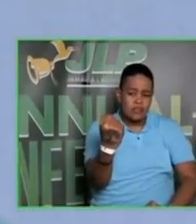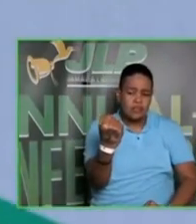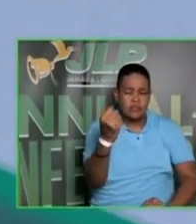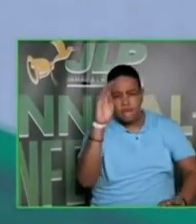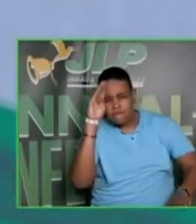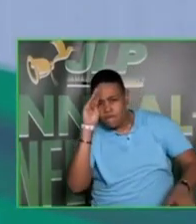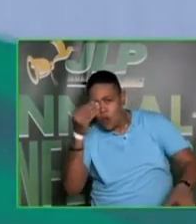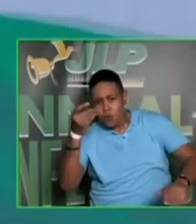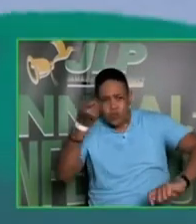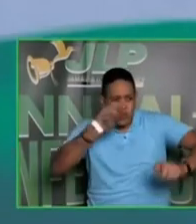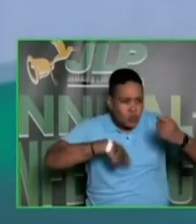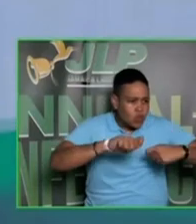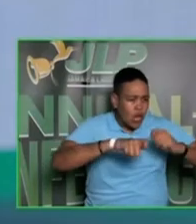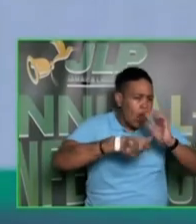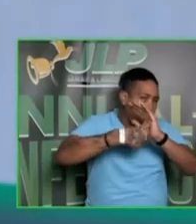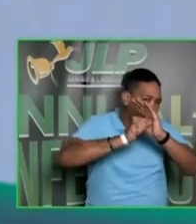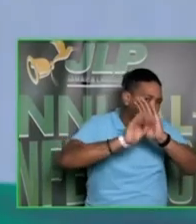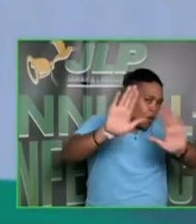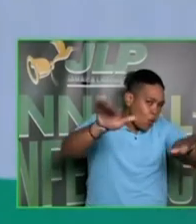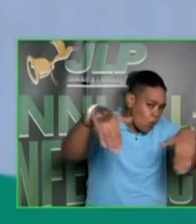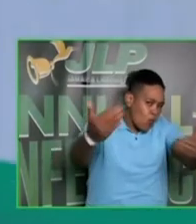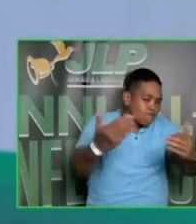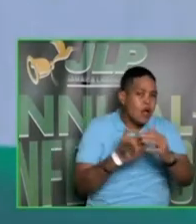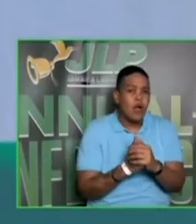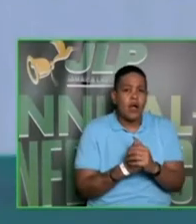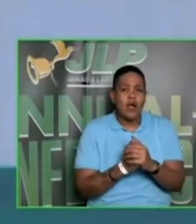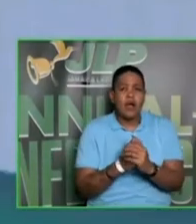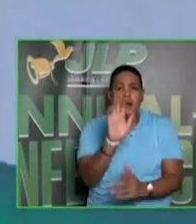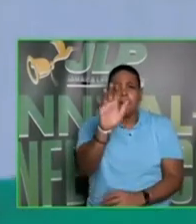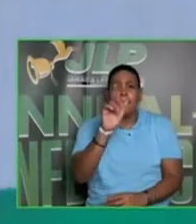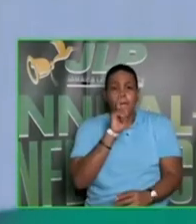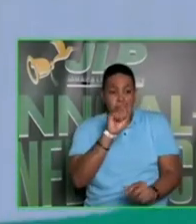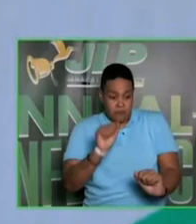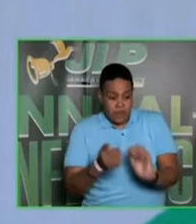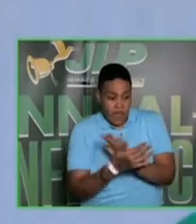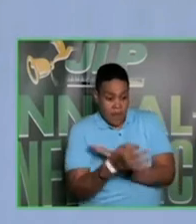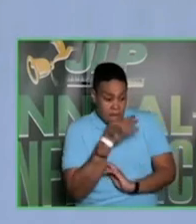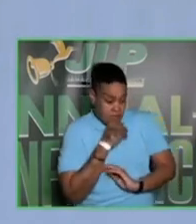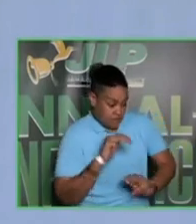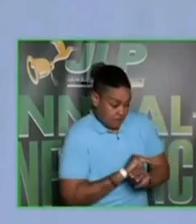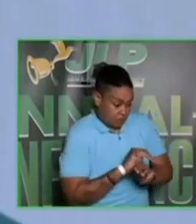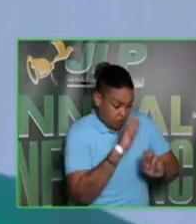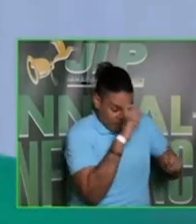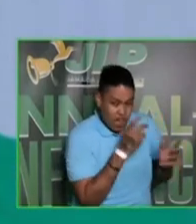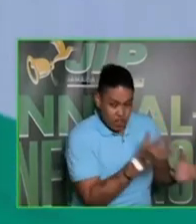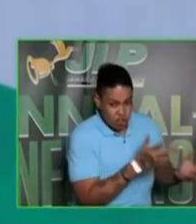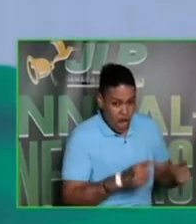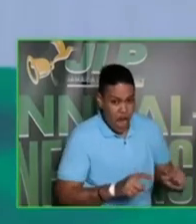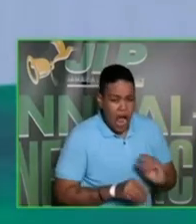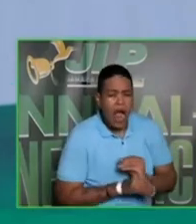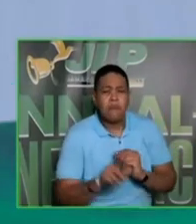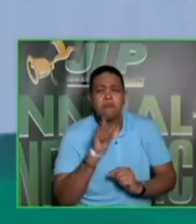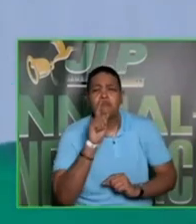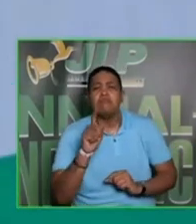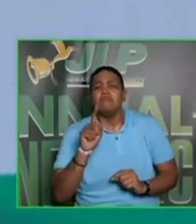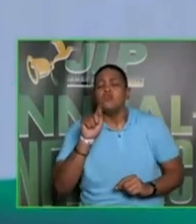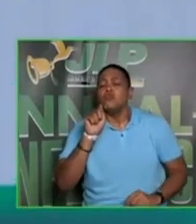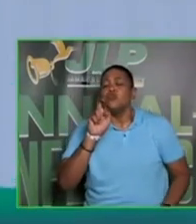refocus, and re-emphasize the capacity of the Ministry of Education in truancy.